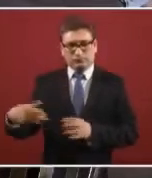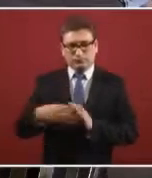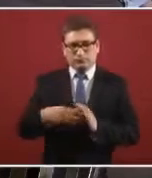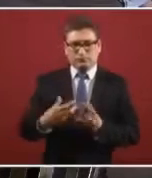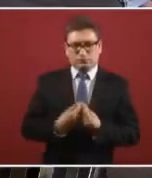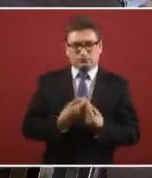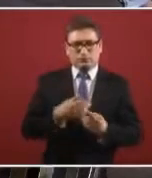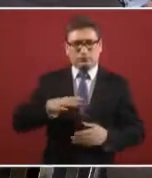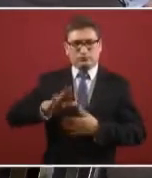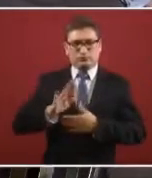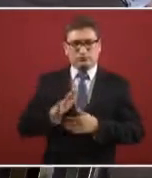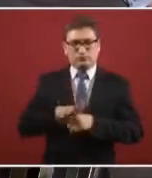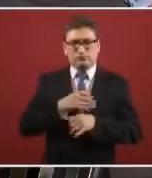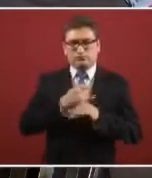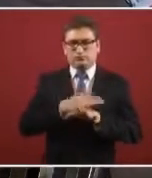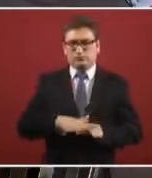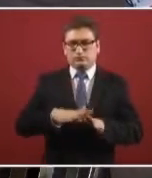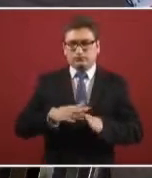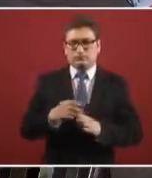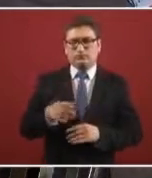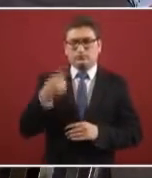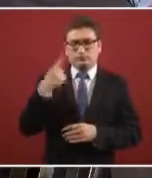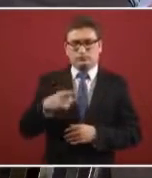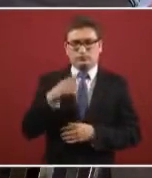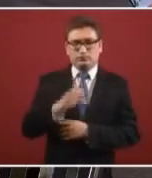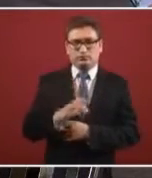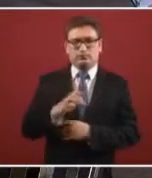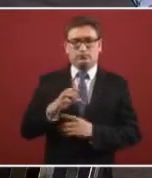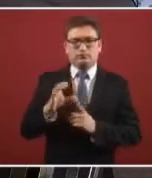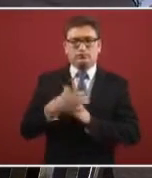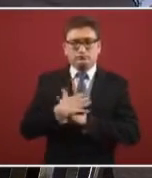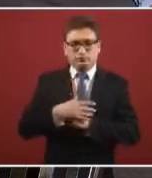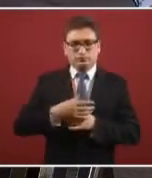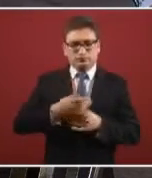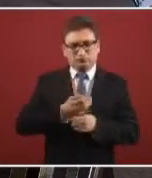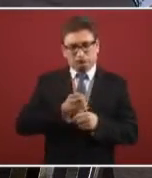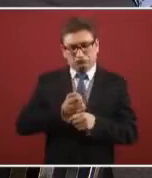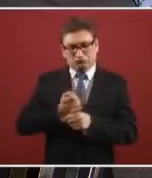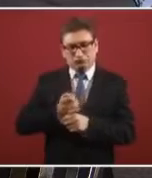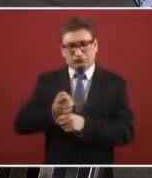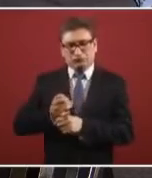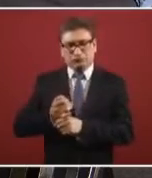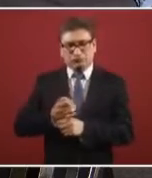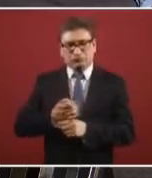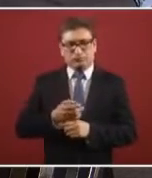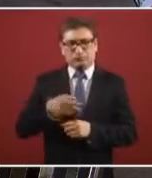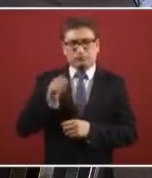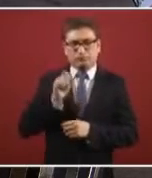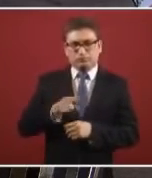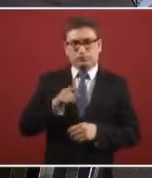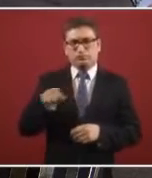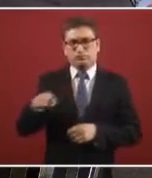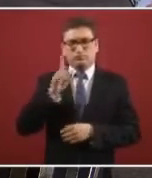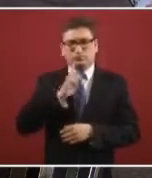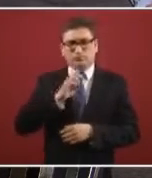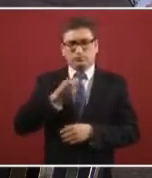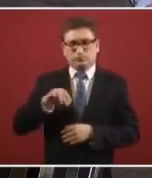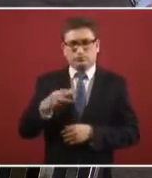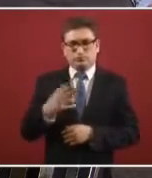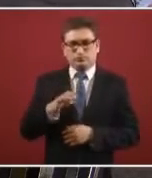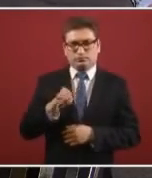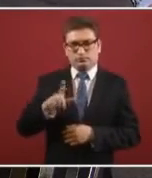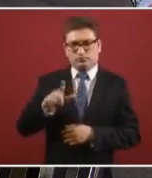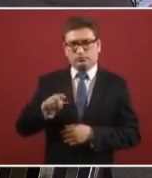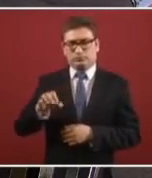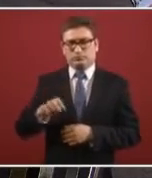of retomar el Rights, informe final de la Comisión Human para Rights, avanzar los trabajos de investigación to del start caso de the Michelle Bachelet. Y investigation. quiero destacar esta